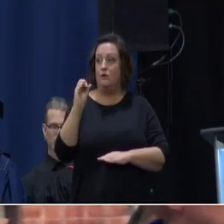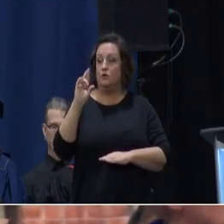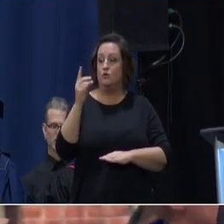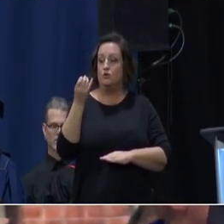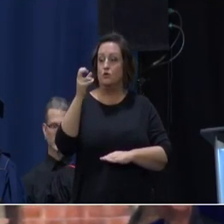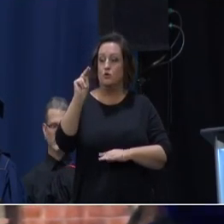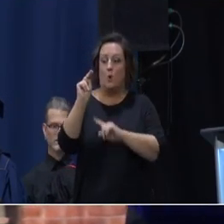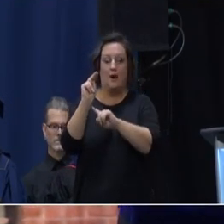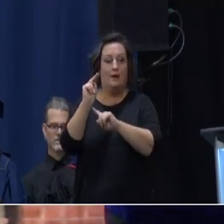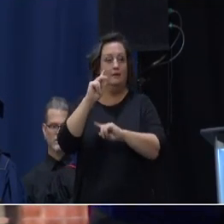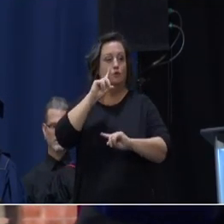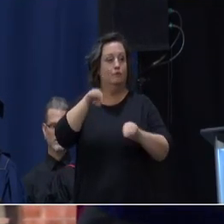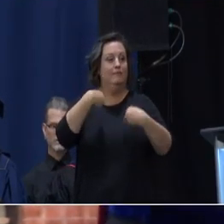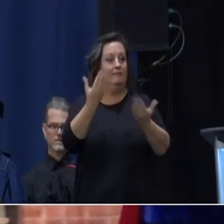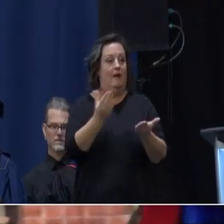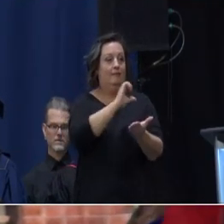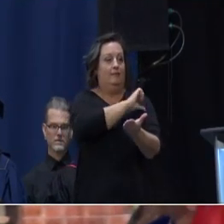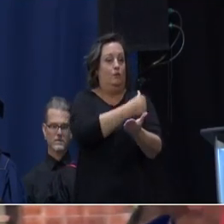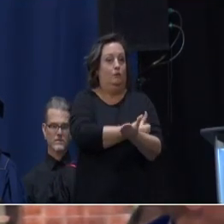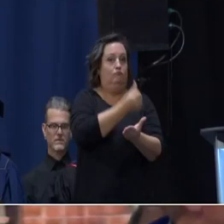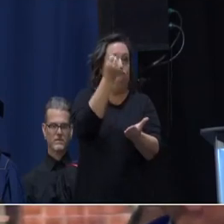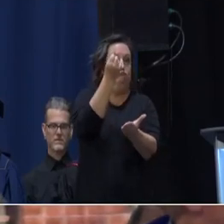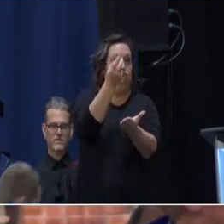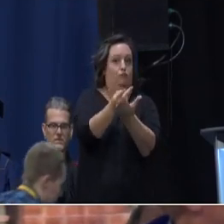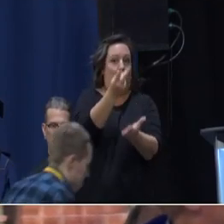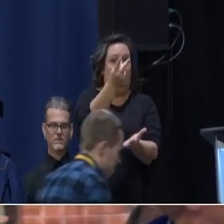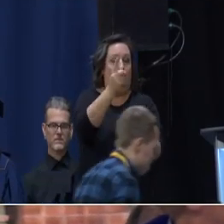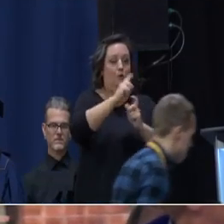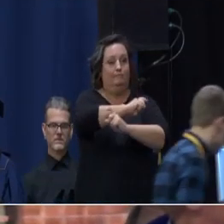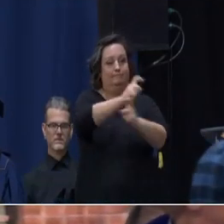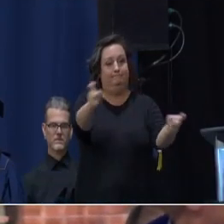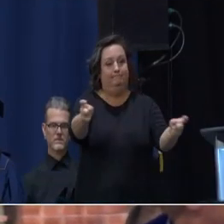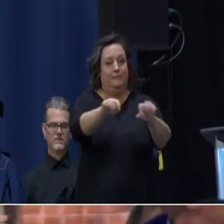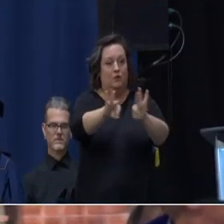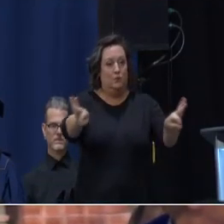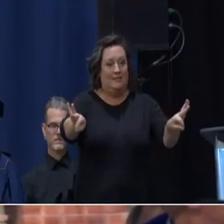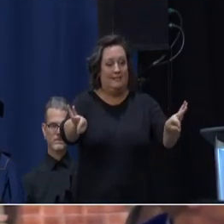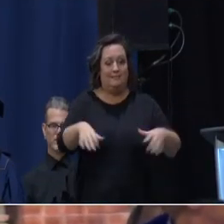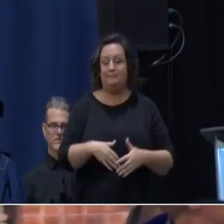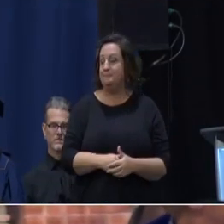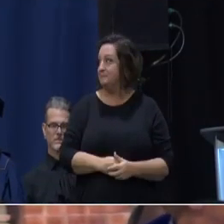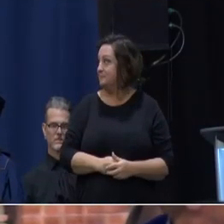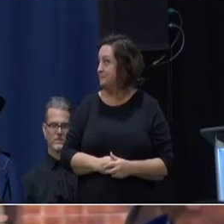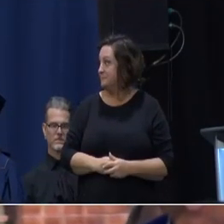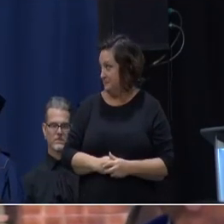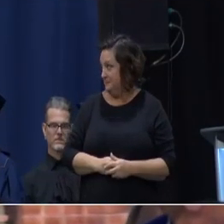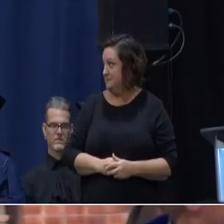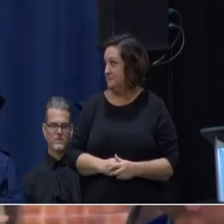Dr. Jordan.